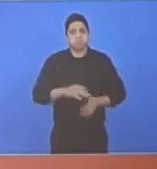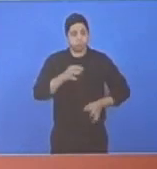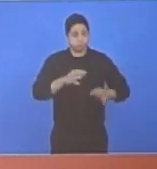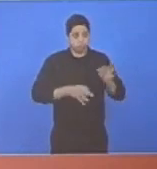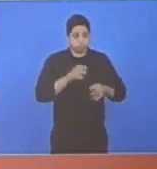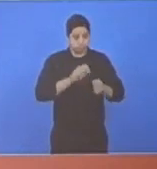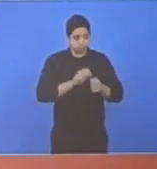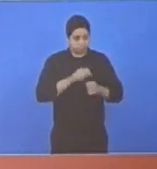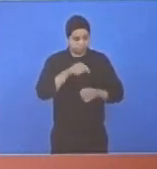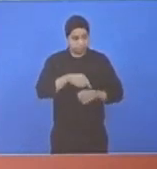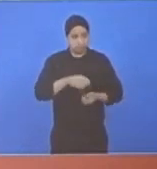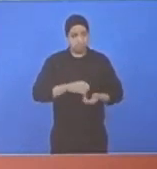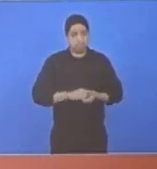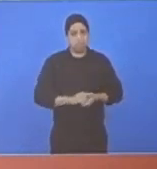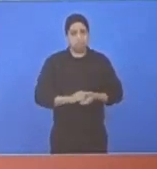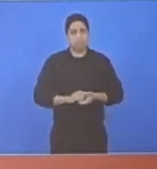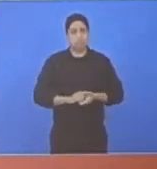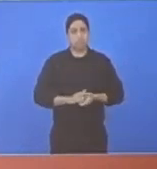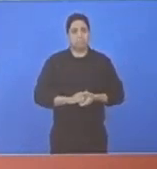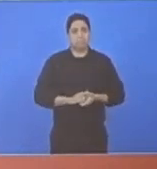What else does the text says?